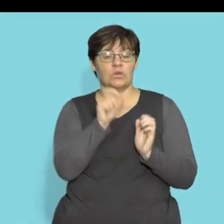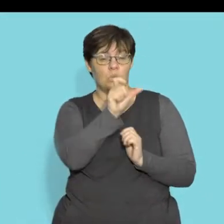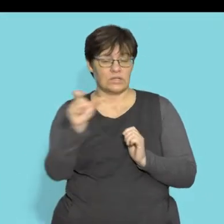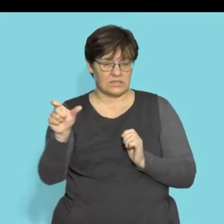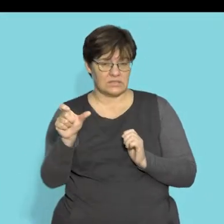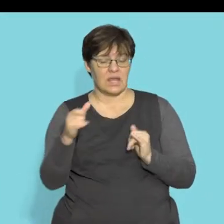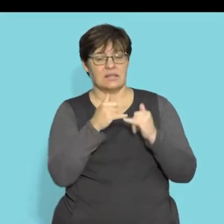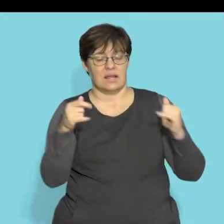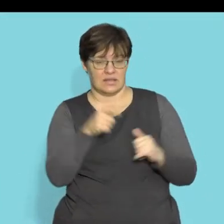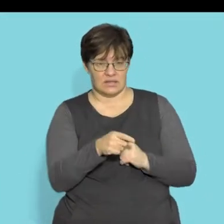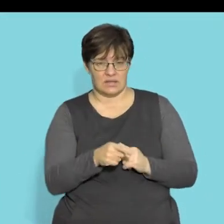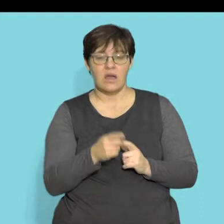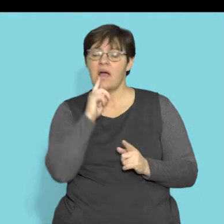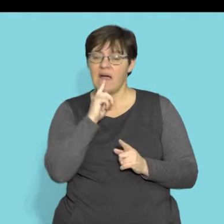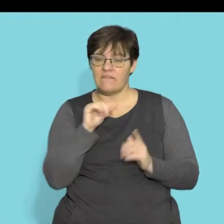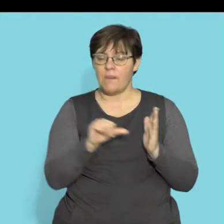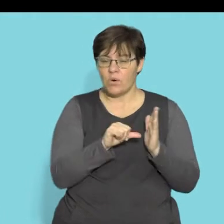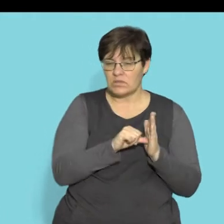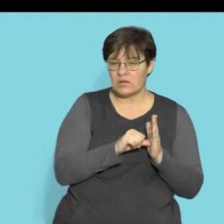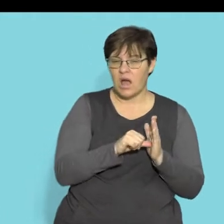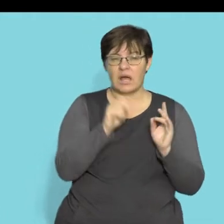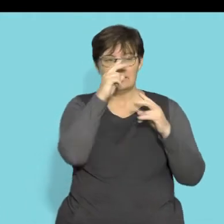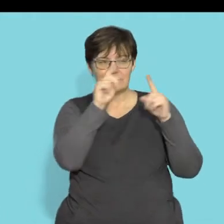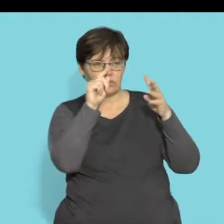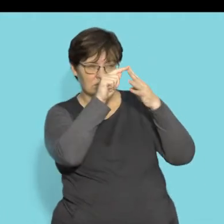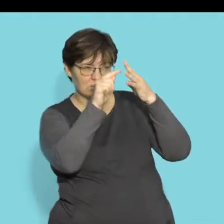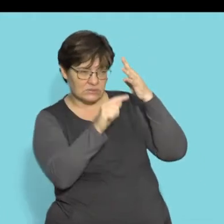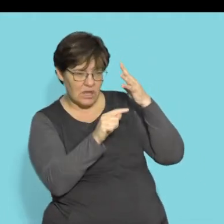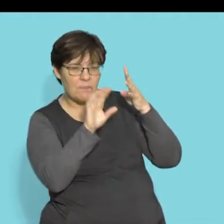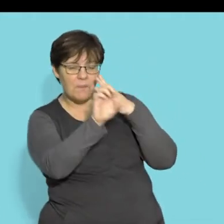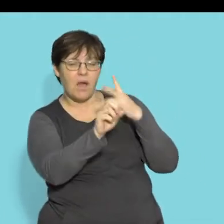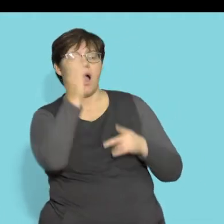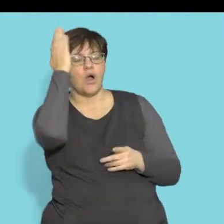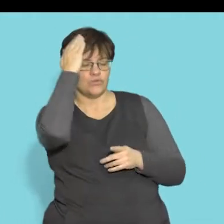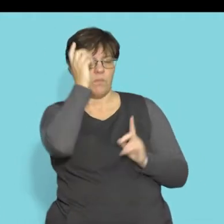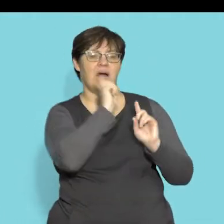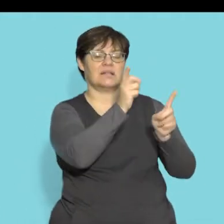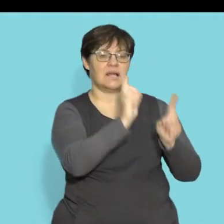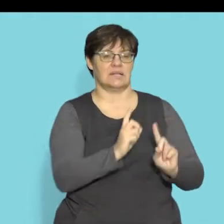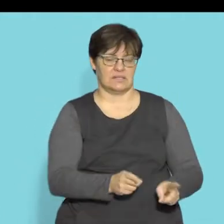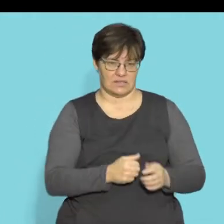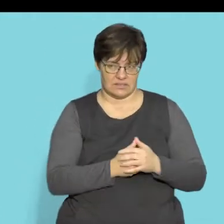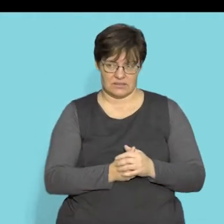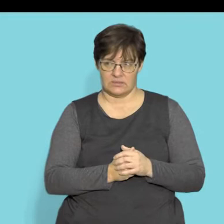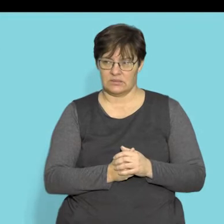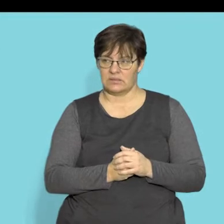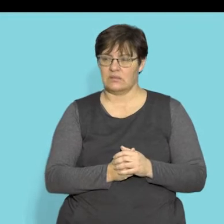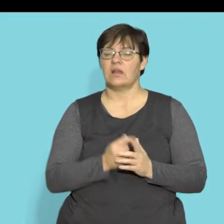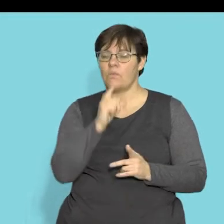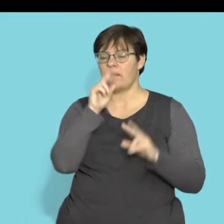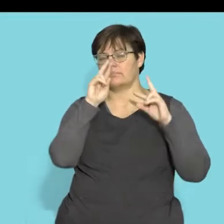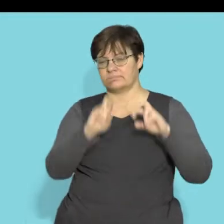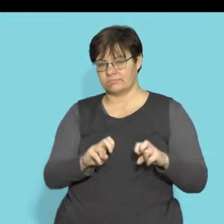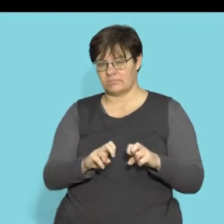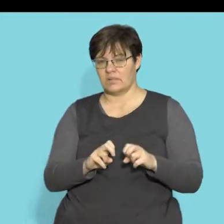the essay question that provide clues to the different topics. And as you noted, I underlined the different parts, and